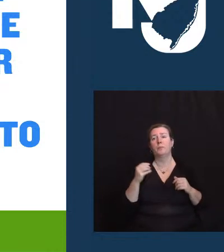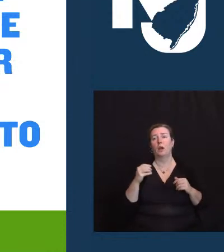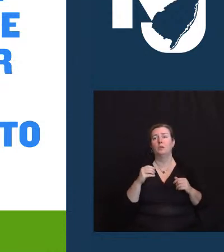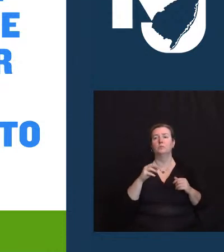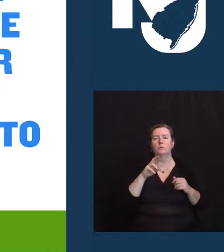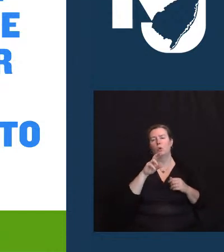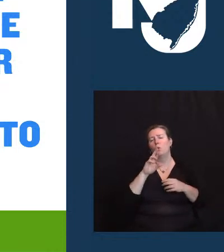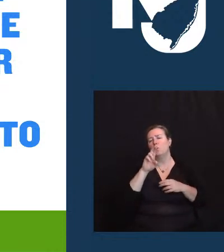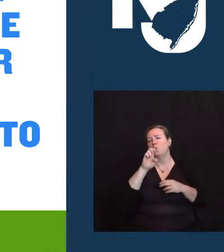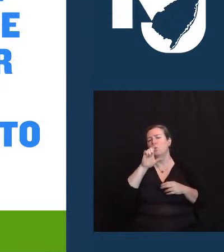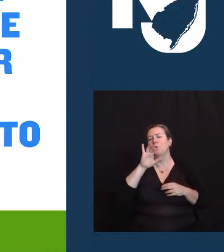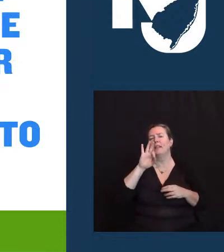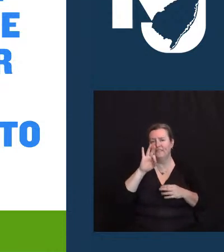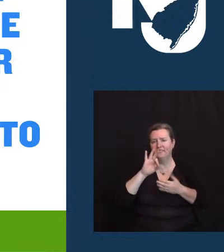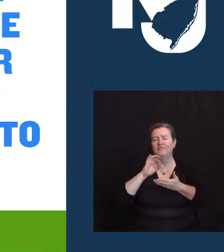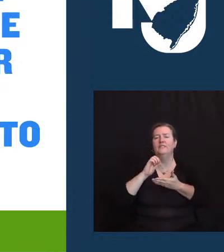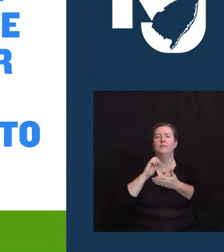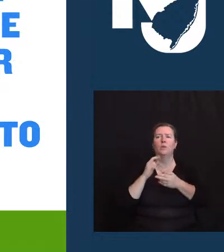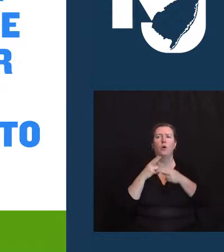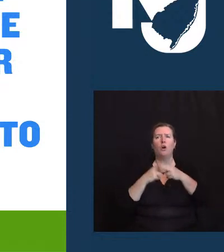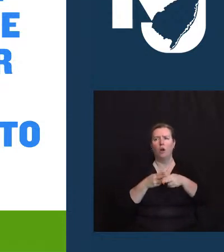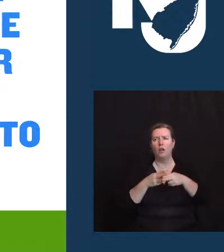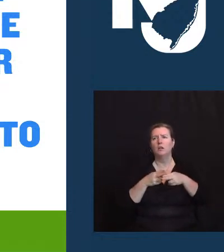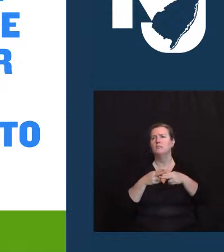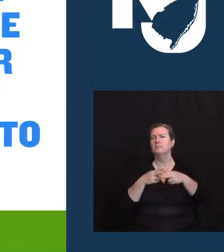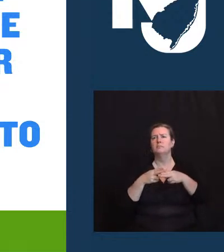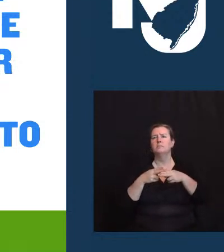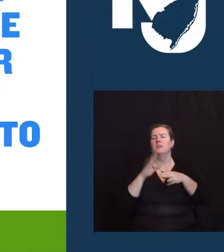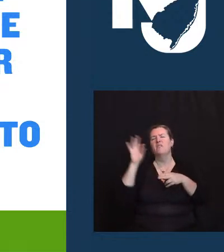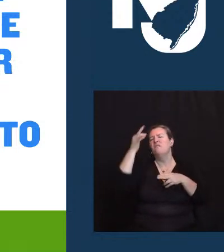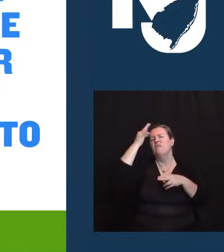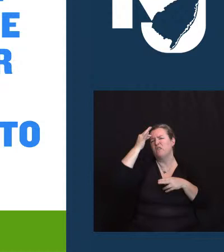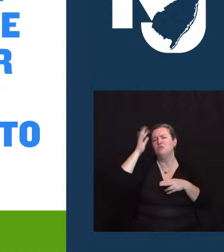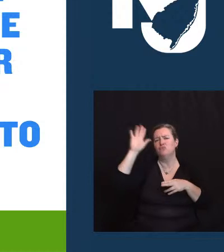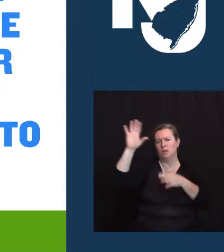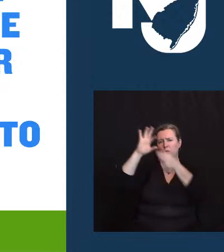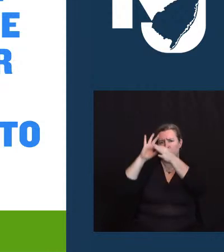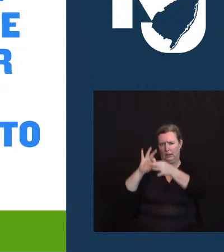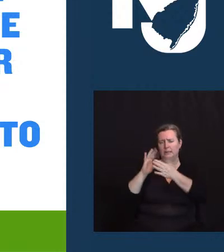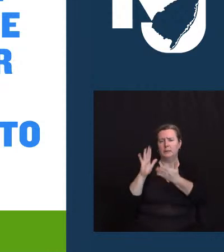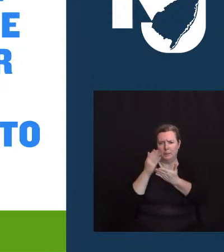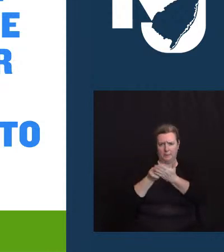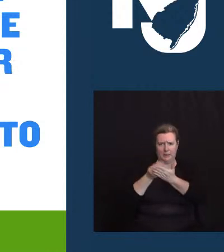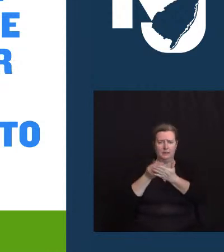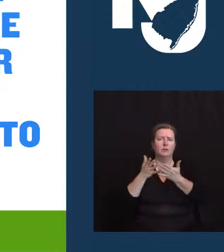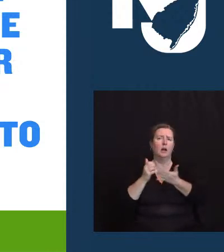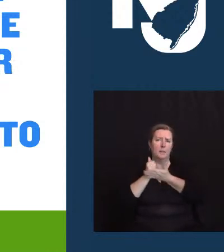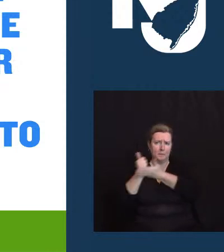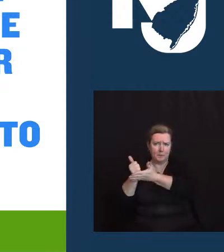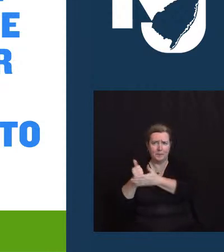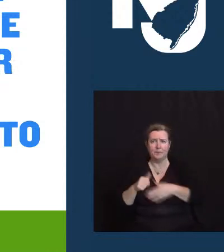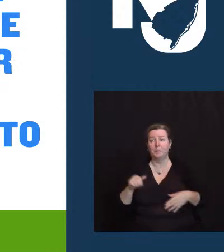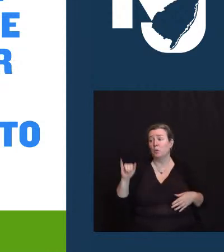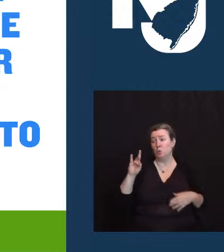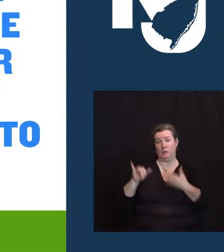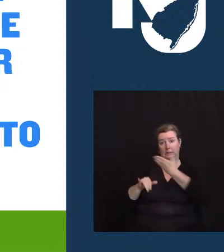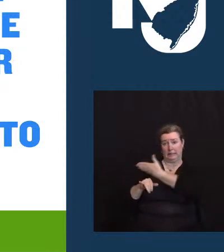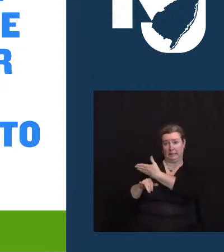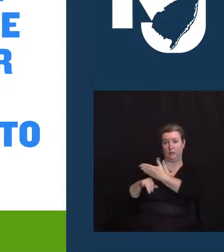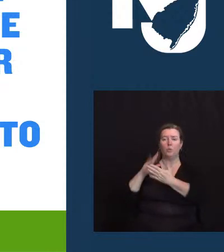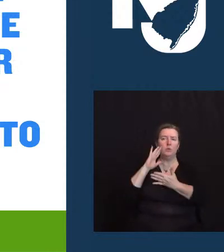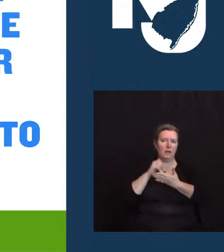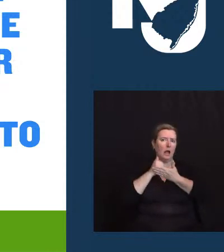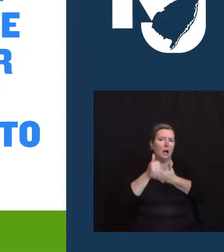as GEAR. Back in June, the Department of Health, under Judy's leadership, issued guidance to assist schools in implementing